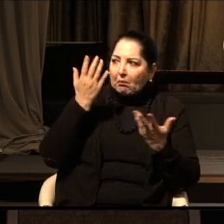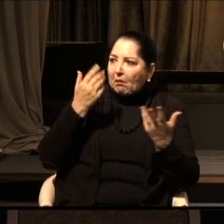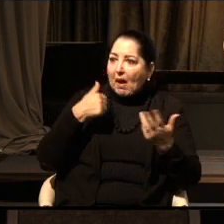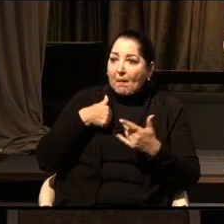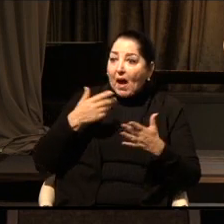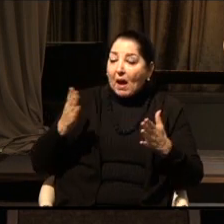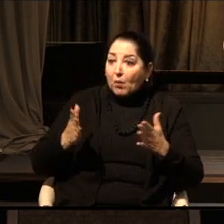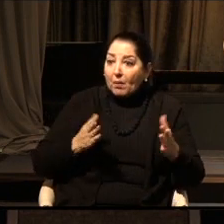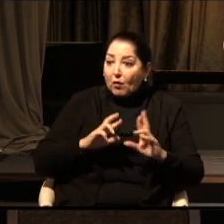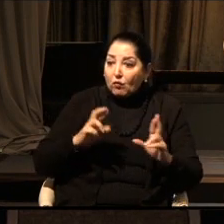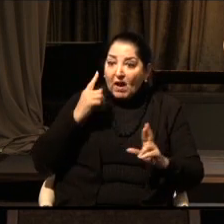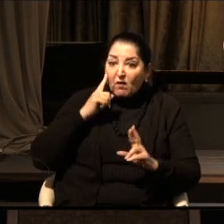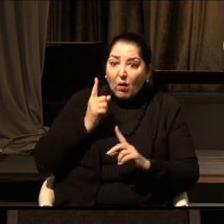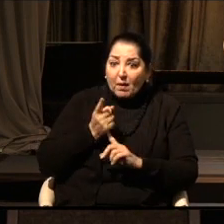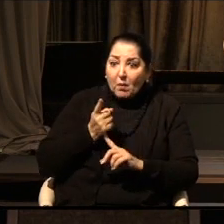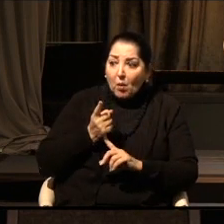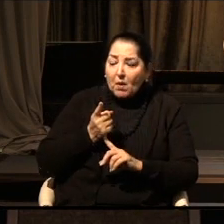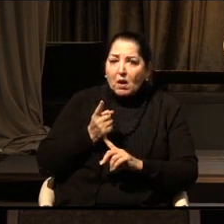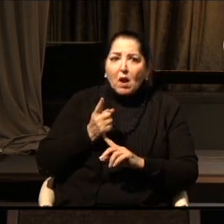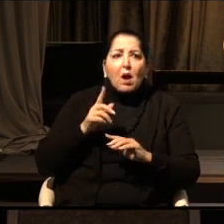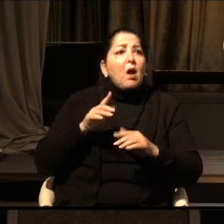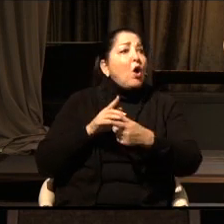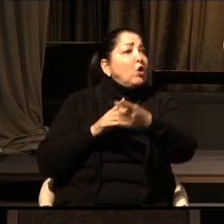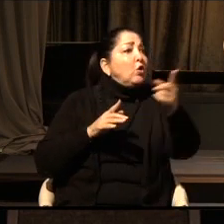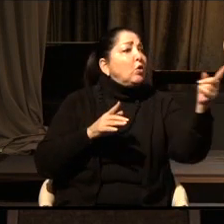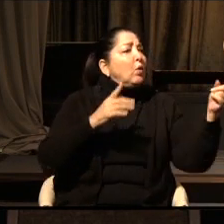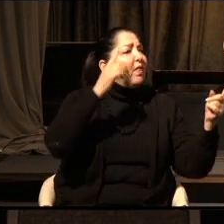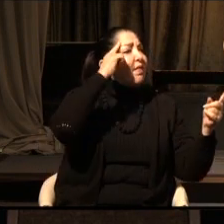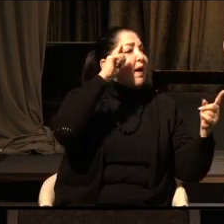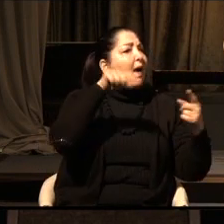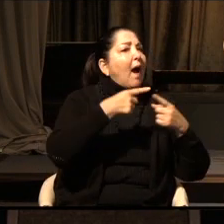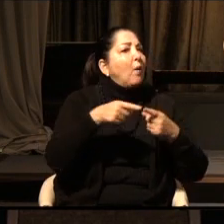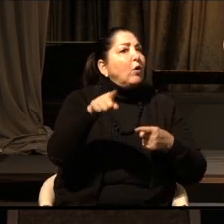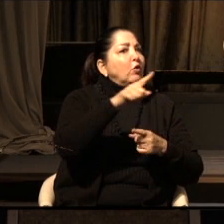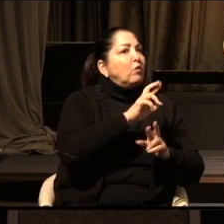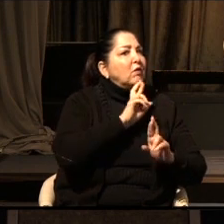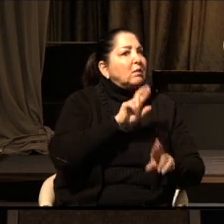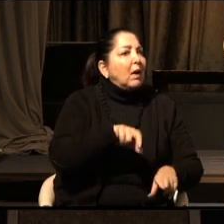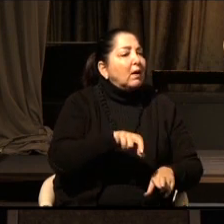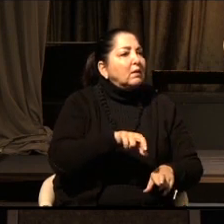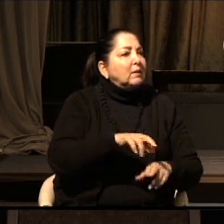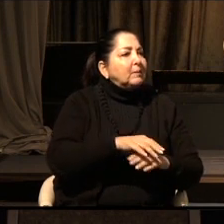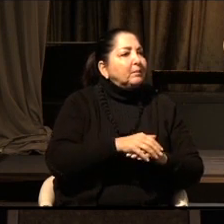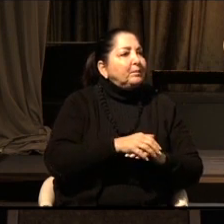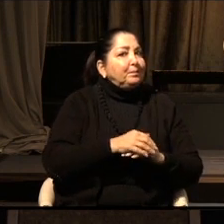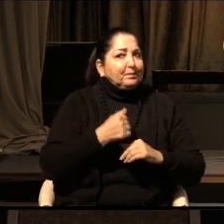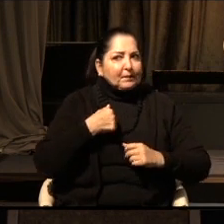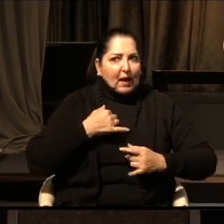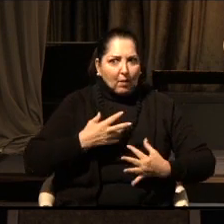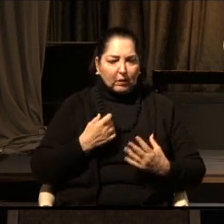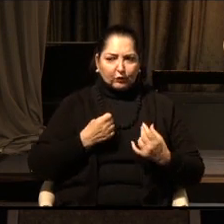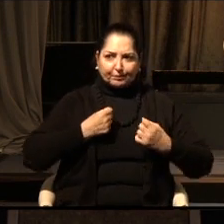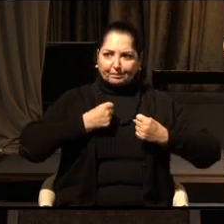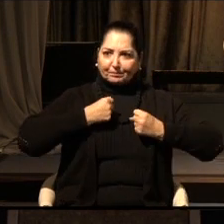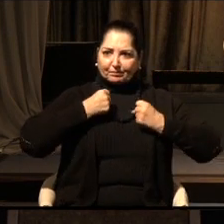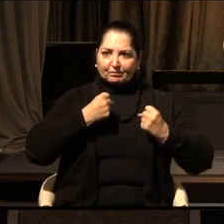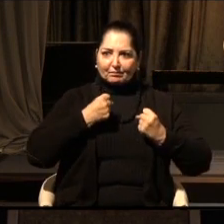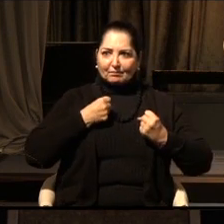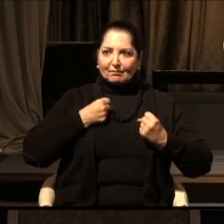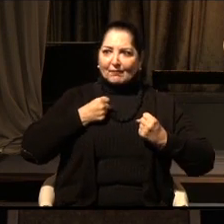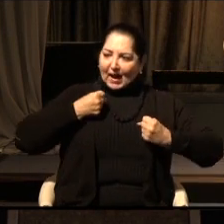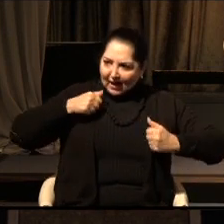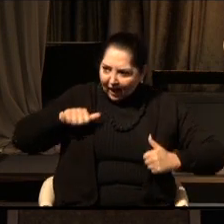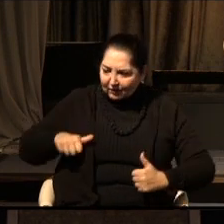moment? How would you respond? I mustered up all the positivity I had in me and moved forward with the